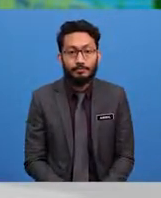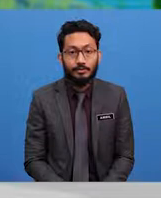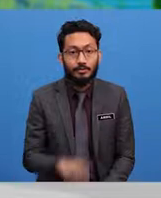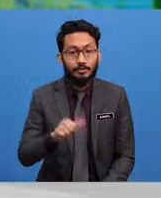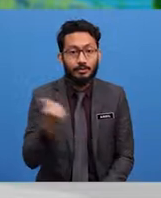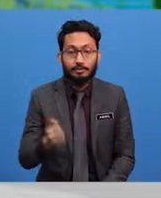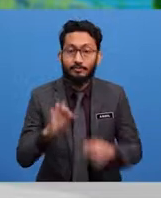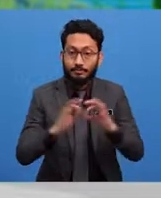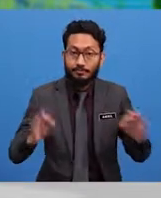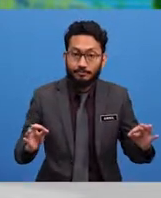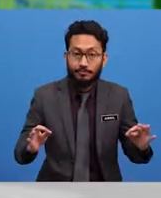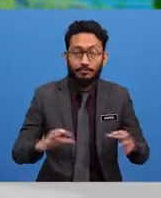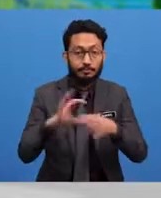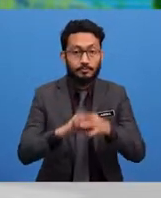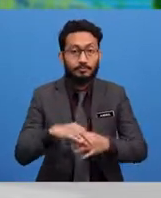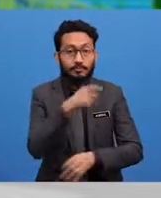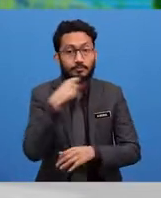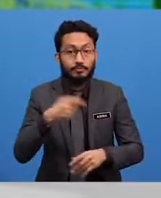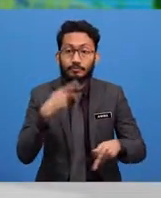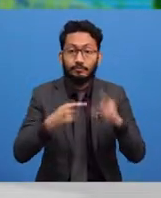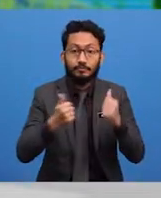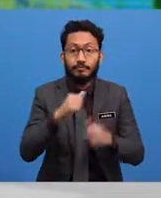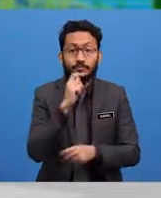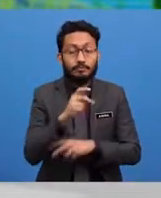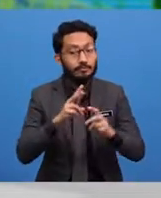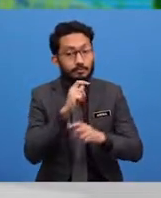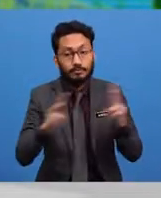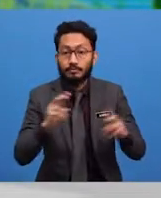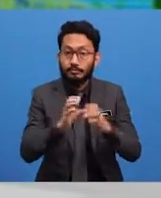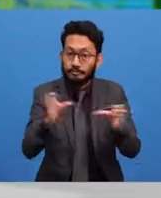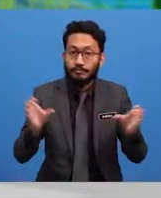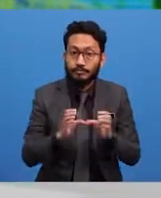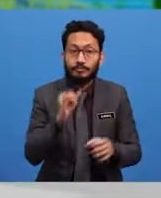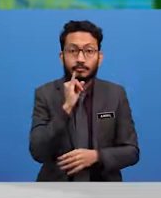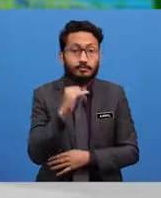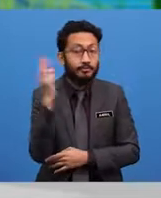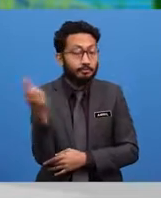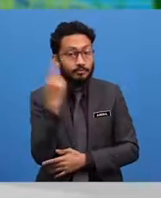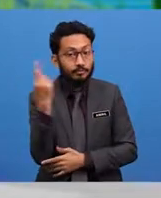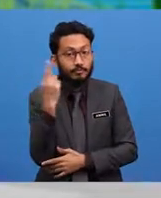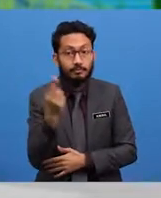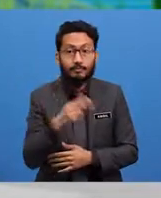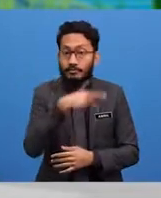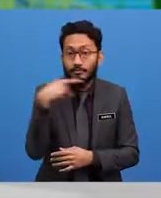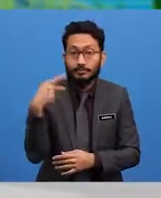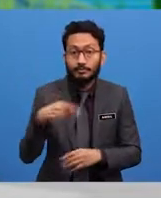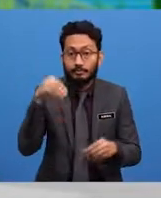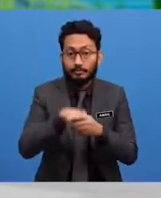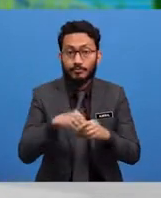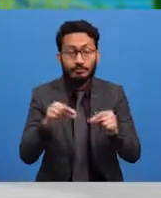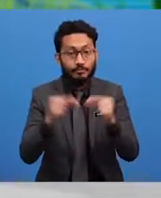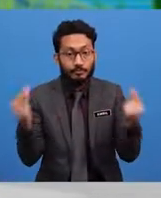Another type of verb which is very common is the regular verbs. In general,